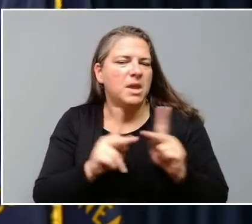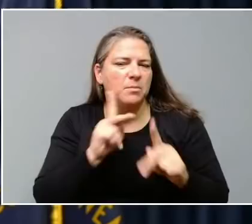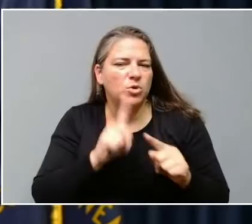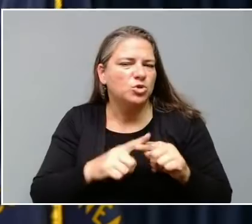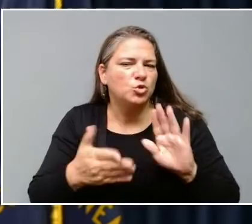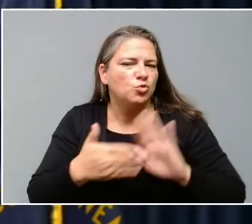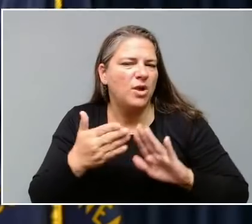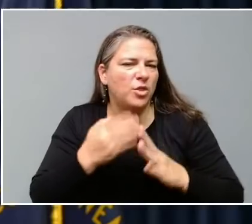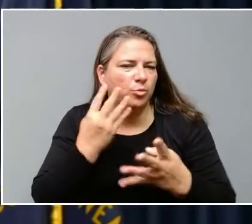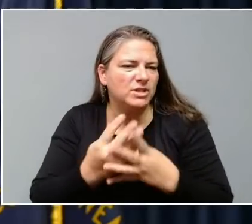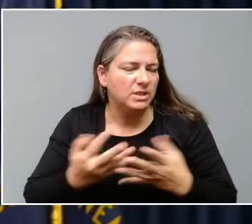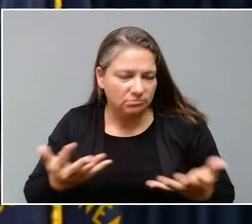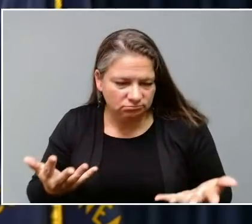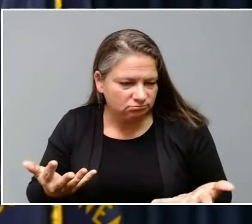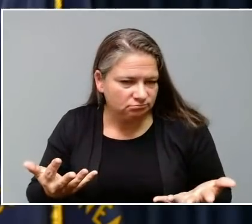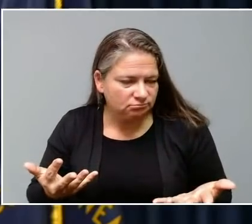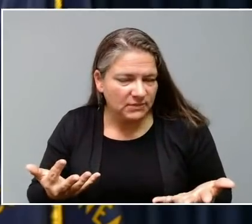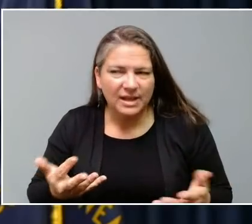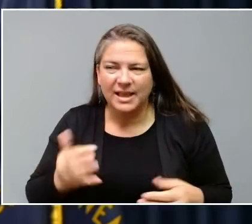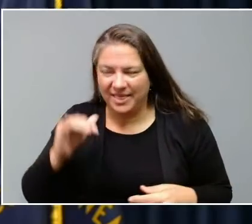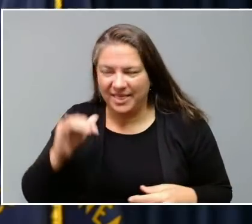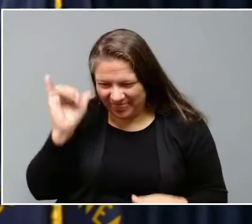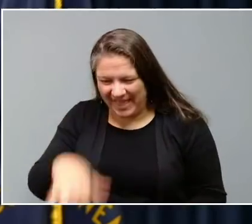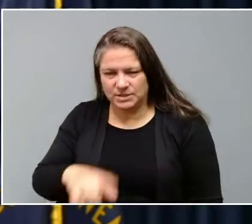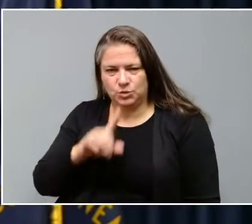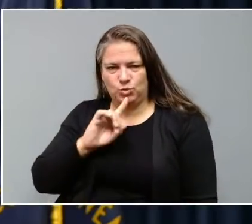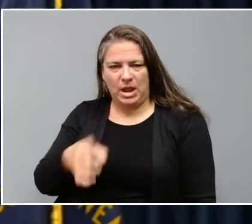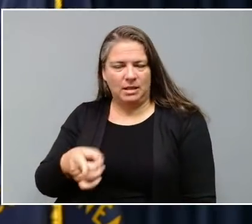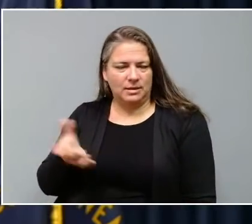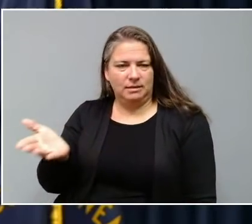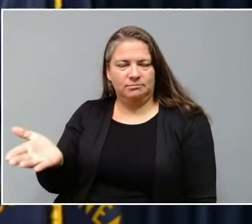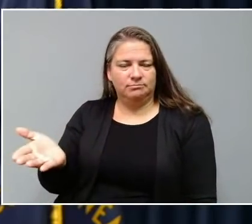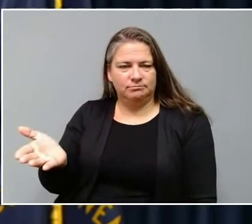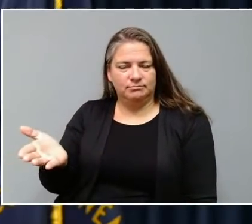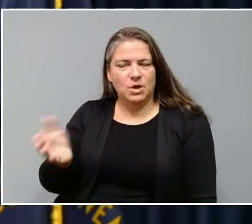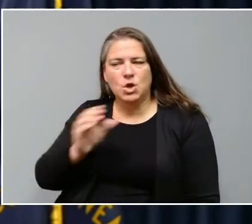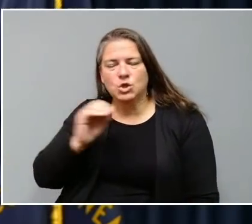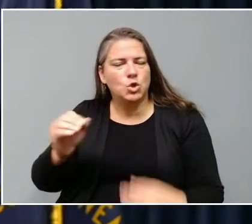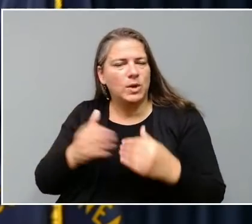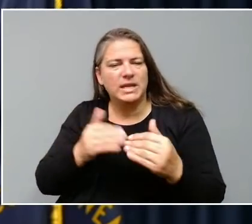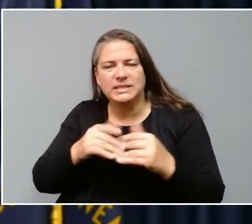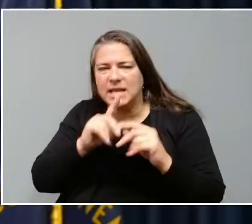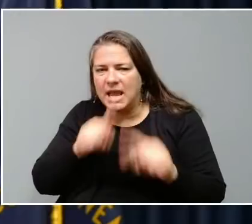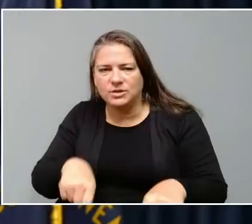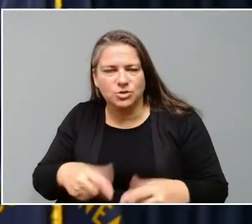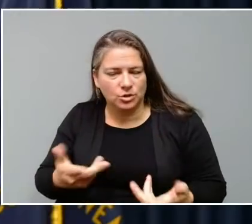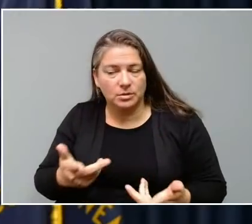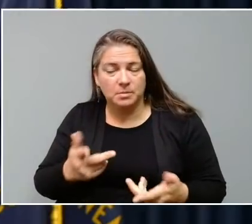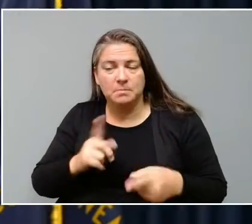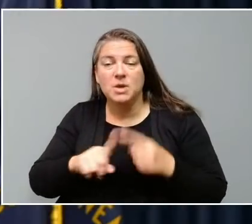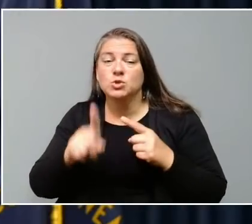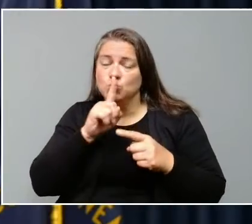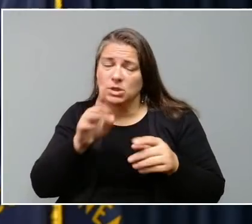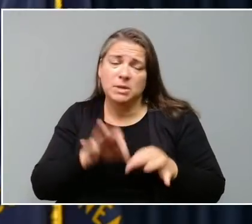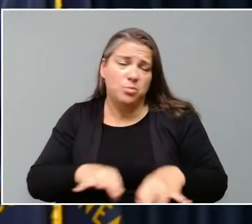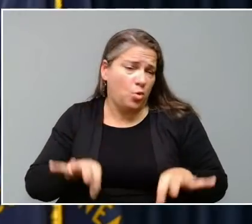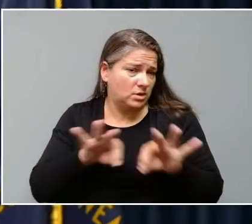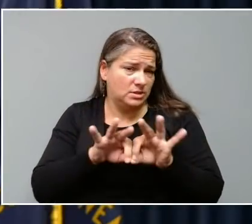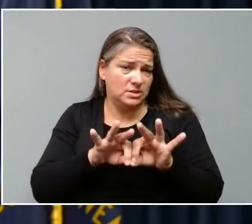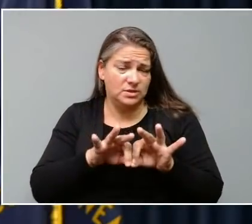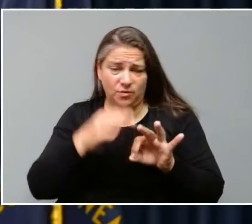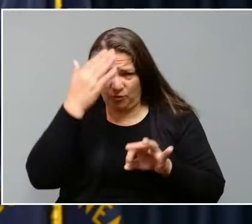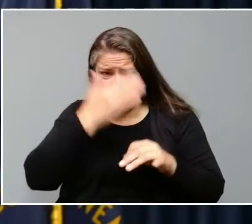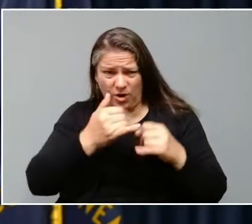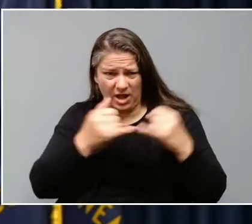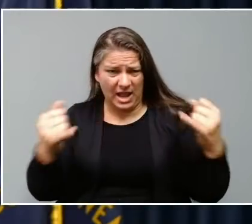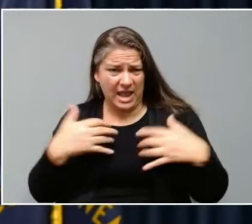are the realities we face. There is no easy answer, but I would say it is incredibly important for our frontline healthcare workers